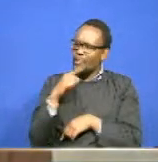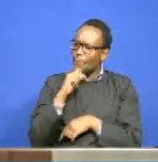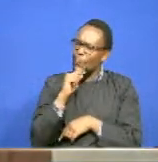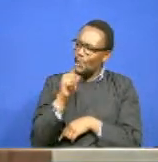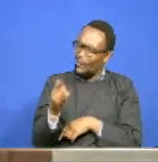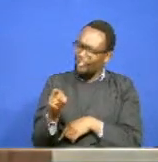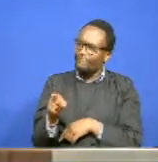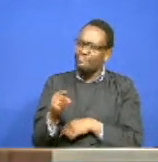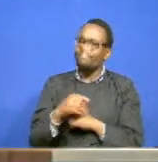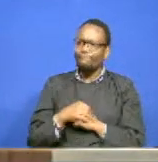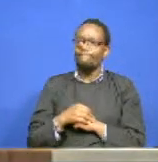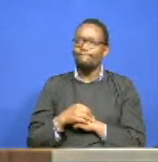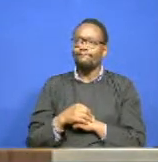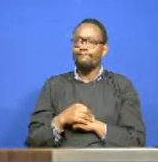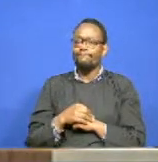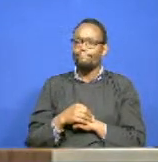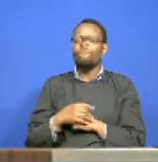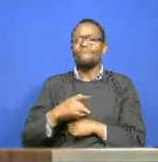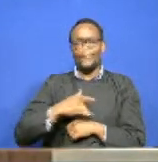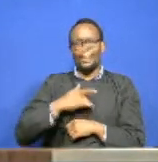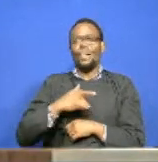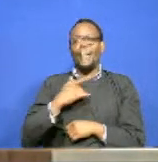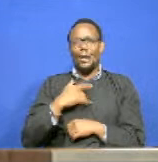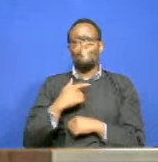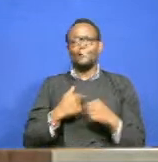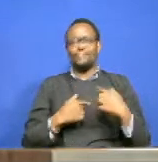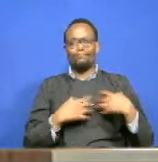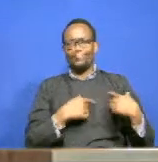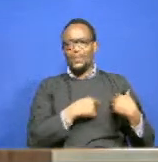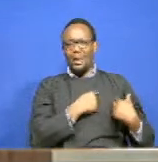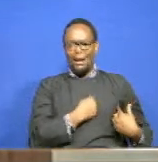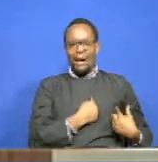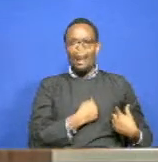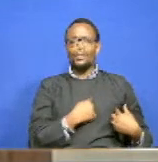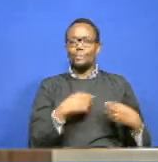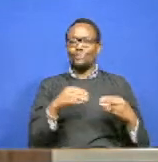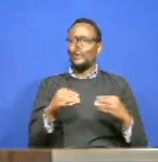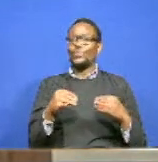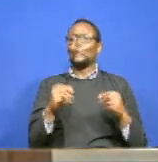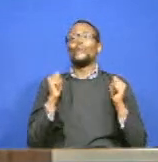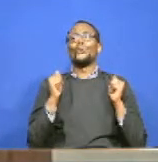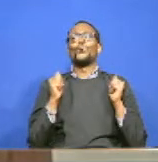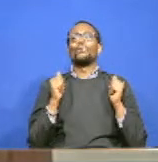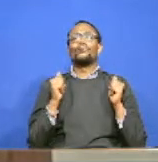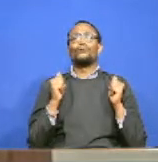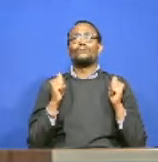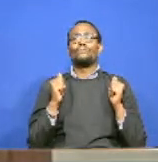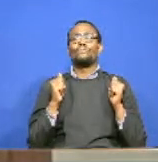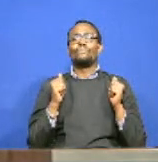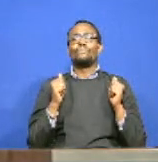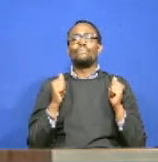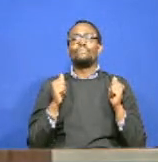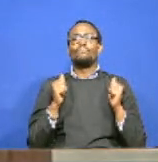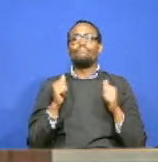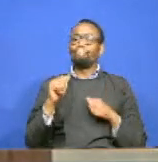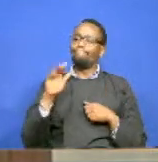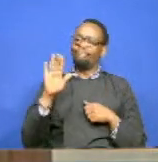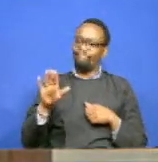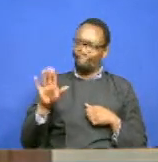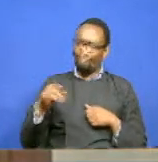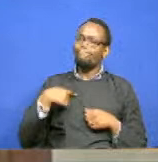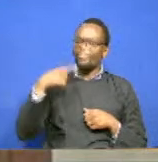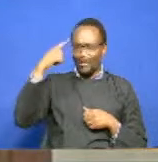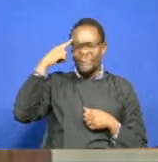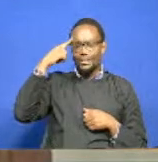Aha, these heals the ache I feel, the minister said. Robert, I see the